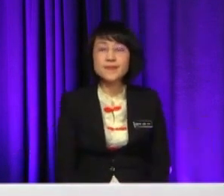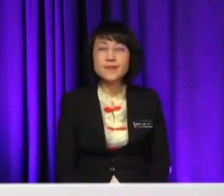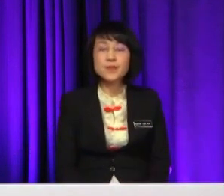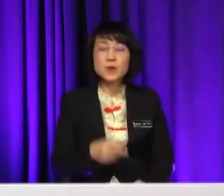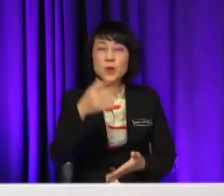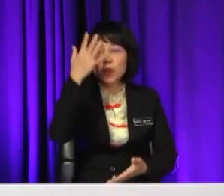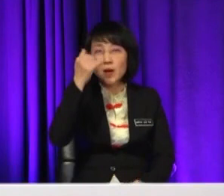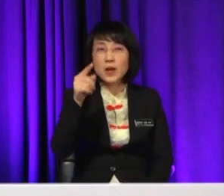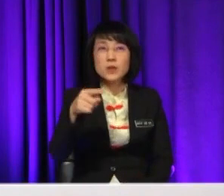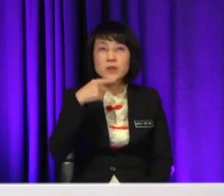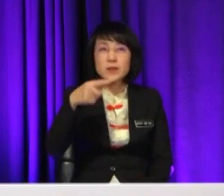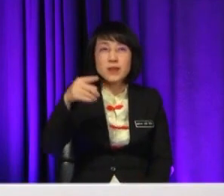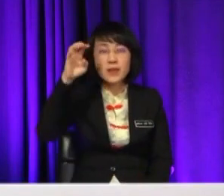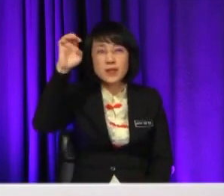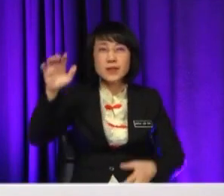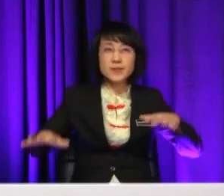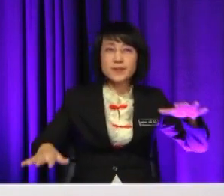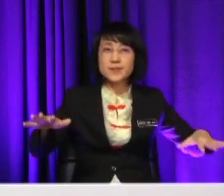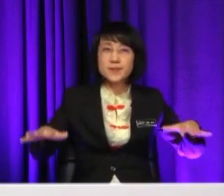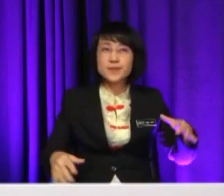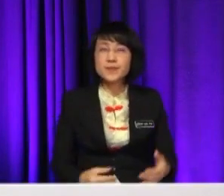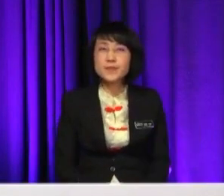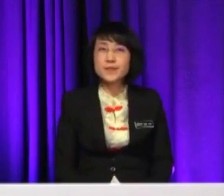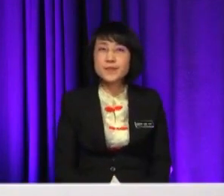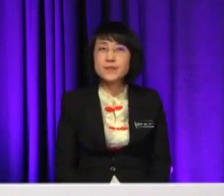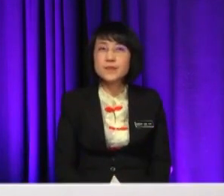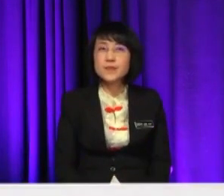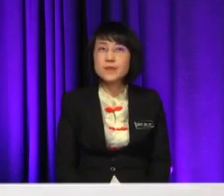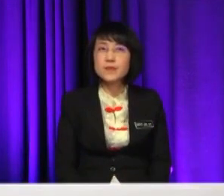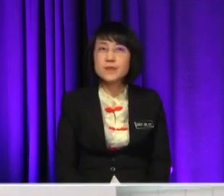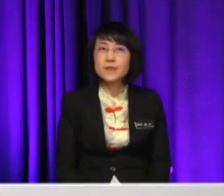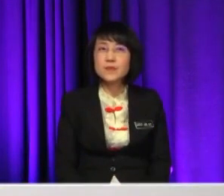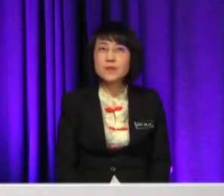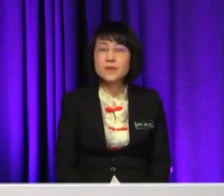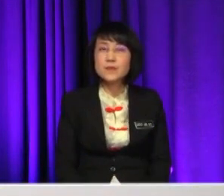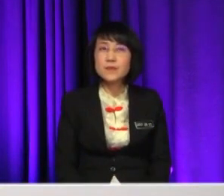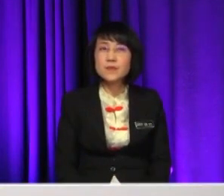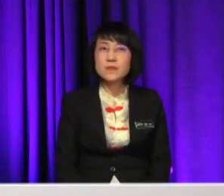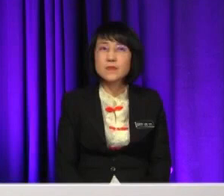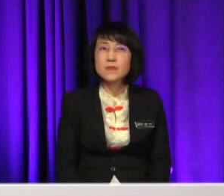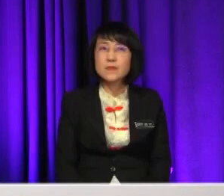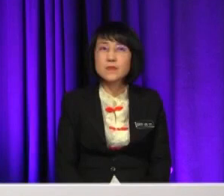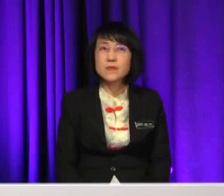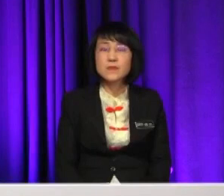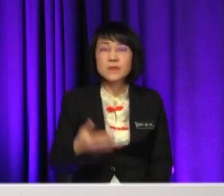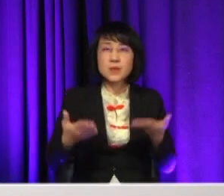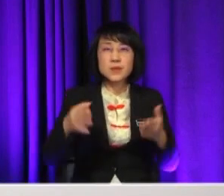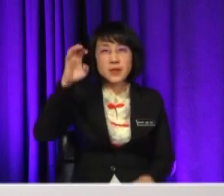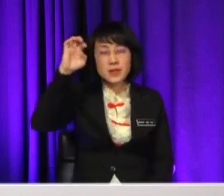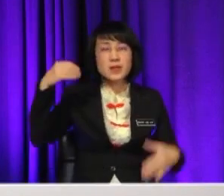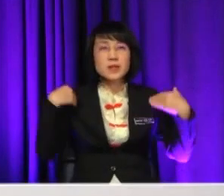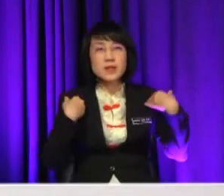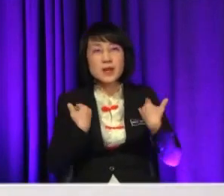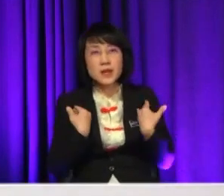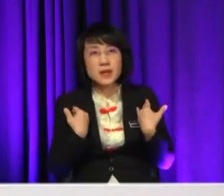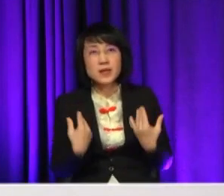Could there be a reason? There could be a reason. He might be drunk, he might be tired.